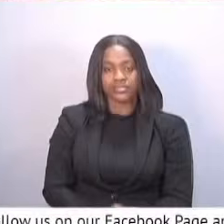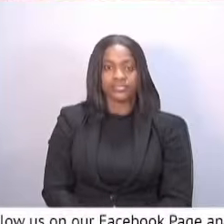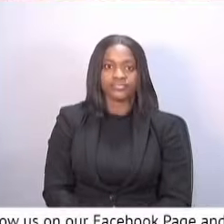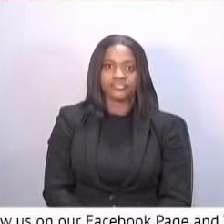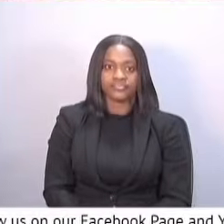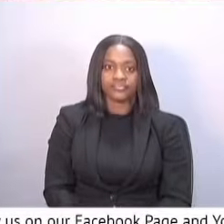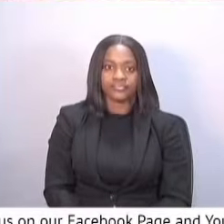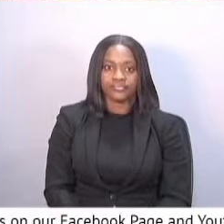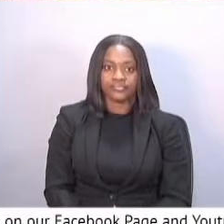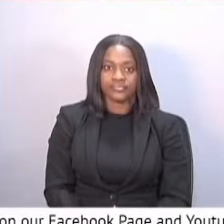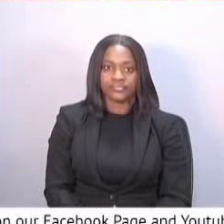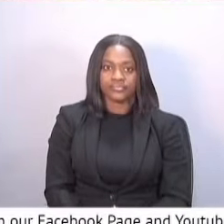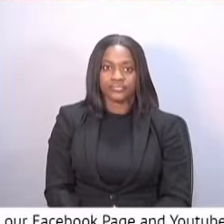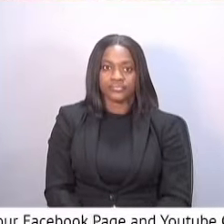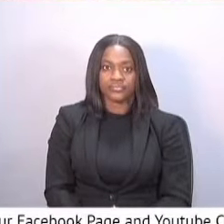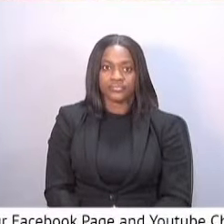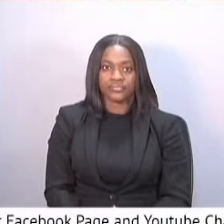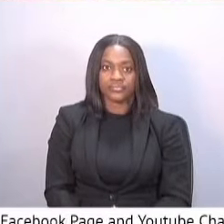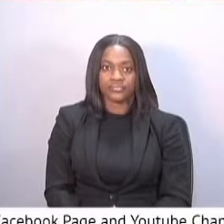database.